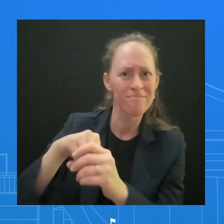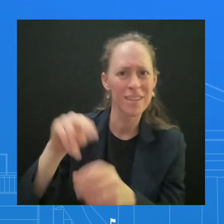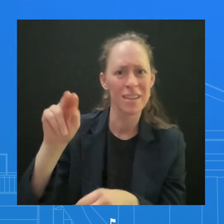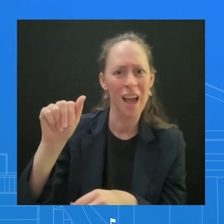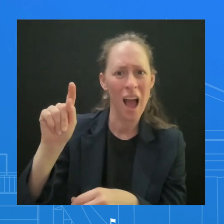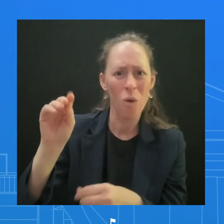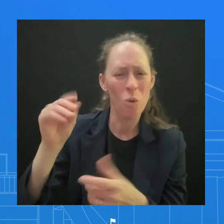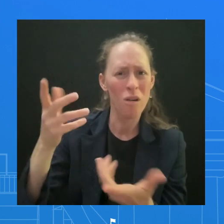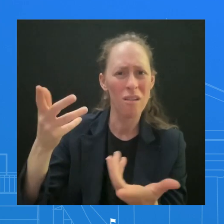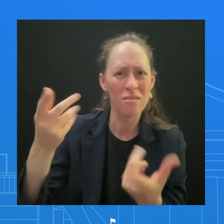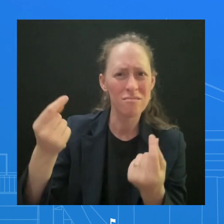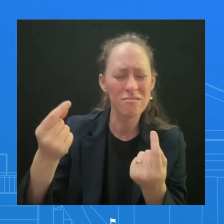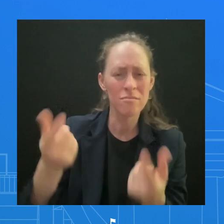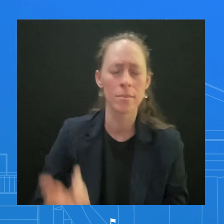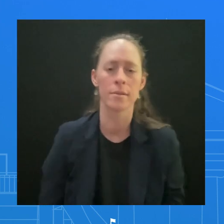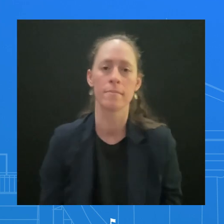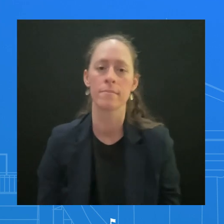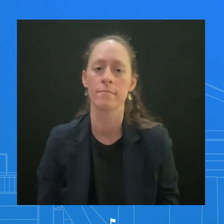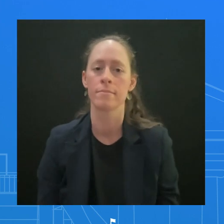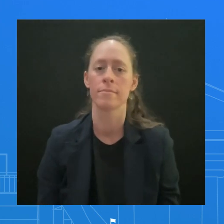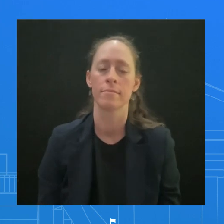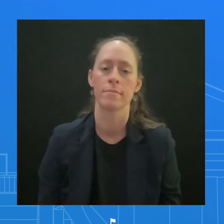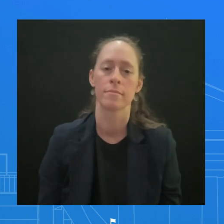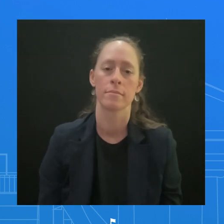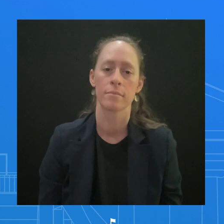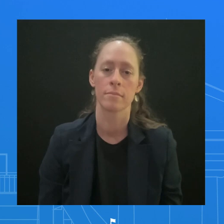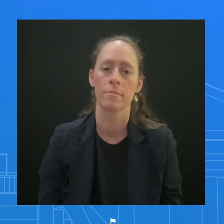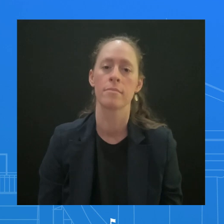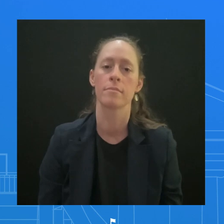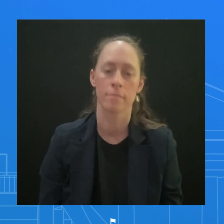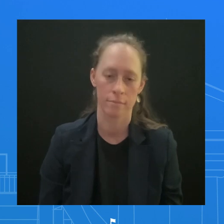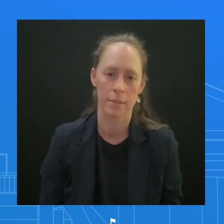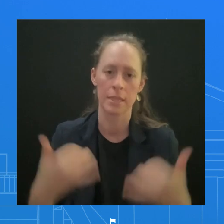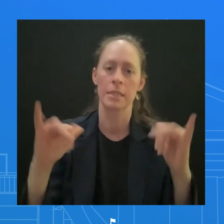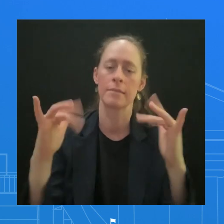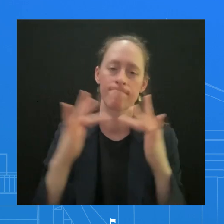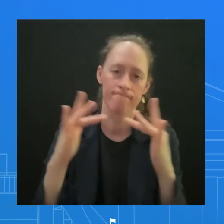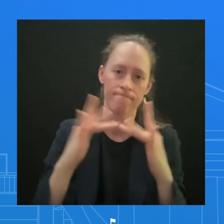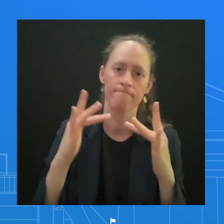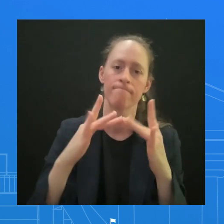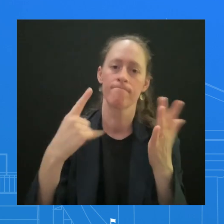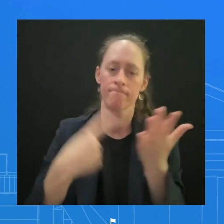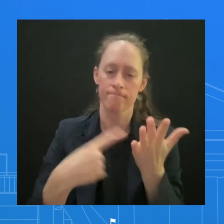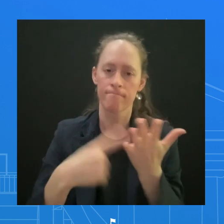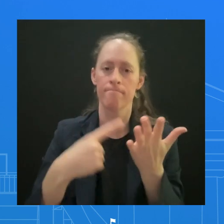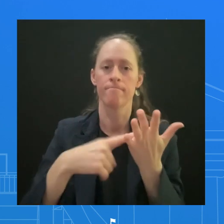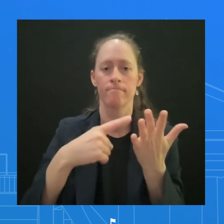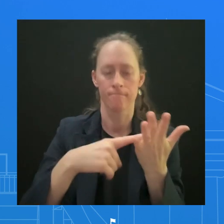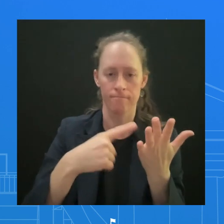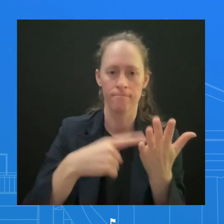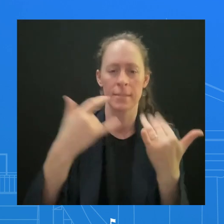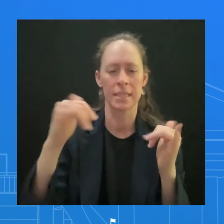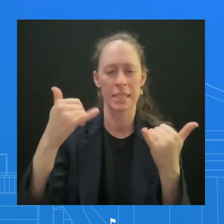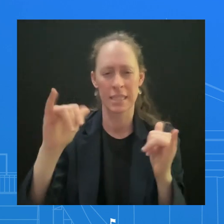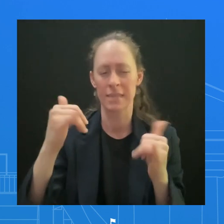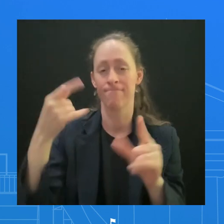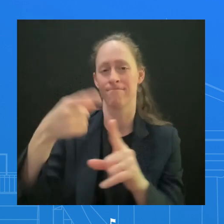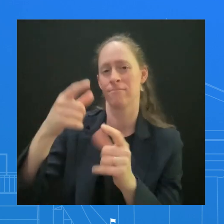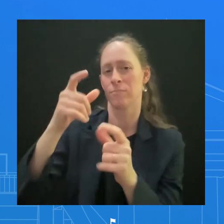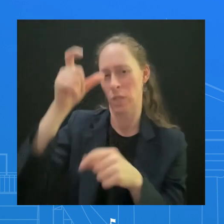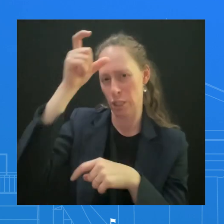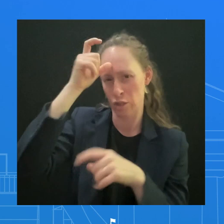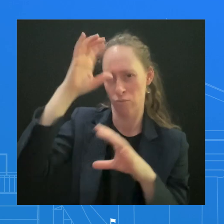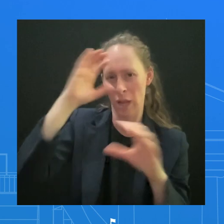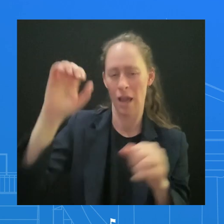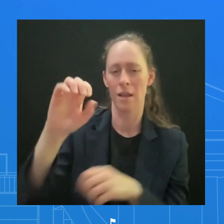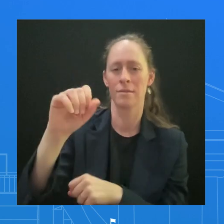conversations ongoing between the Swedish government and President Erdogan. We have been encouraging those conversations to continue.